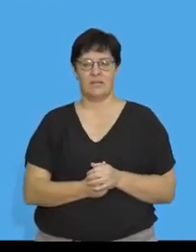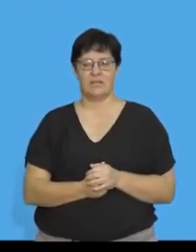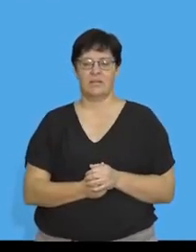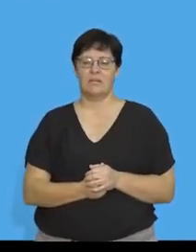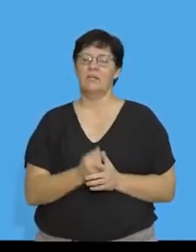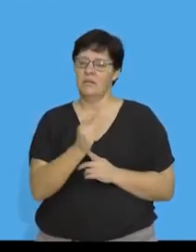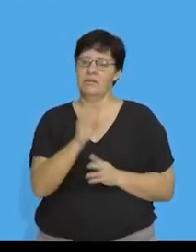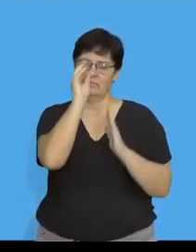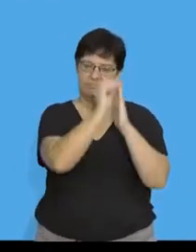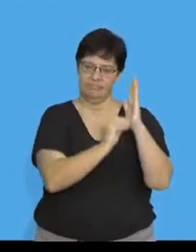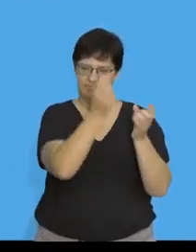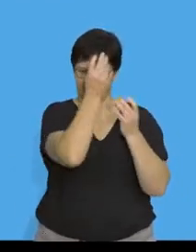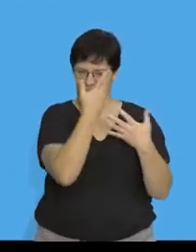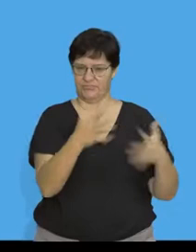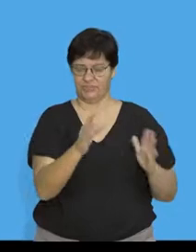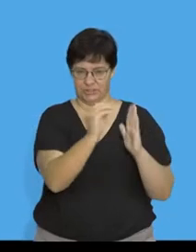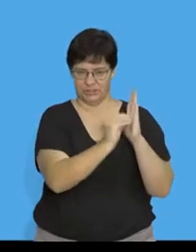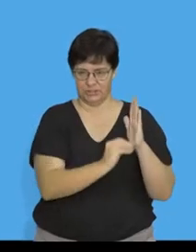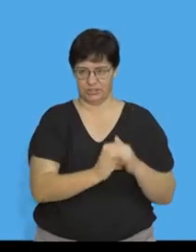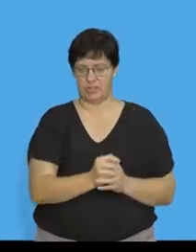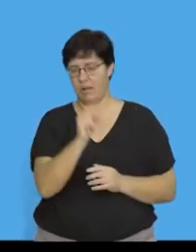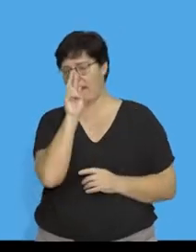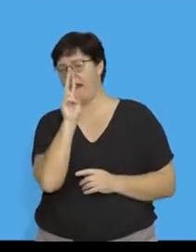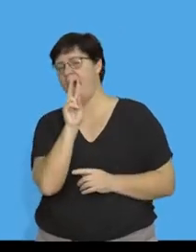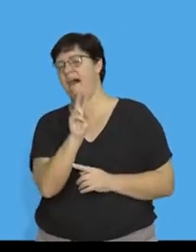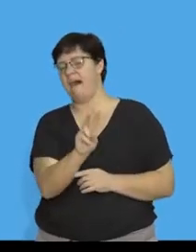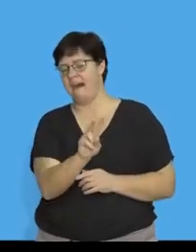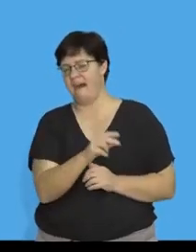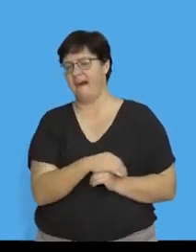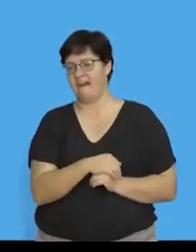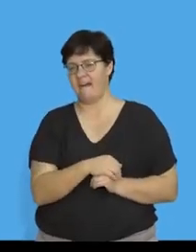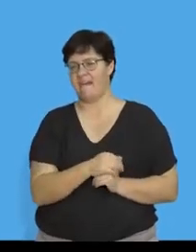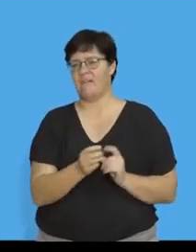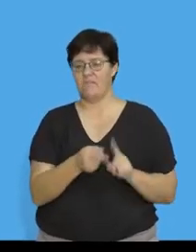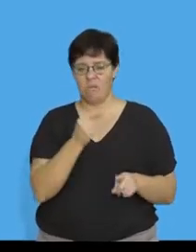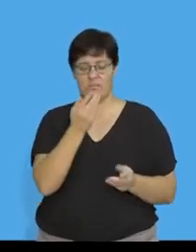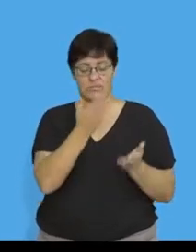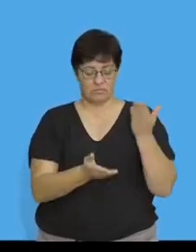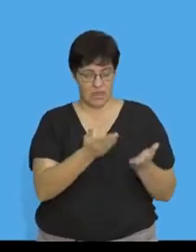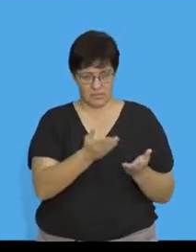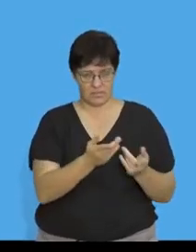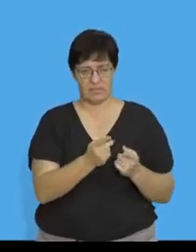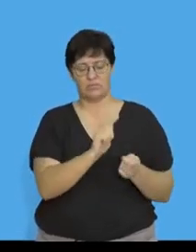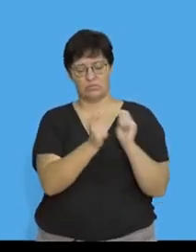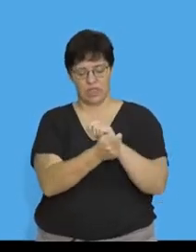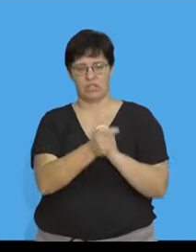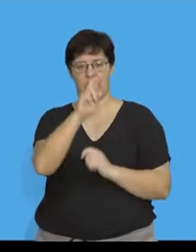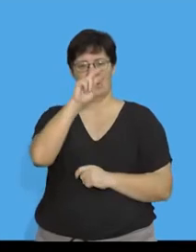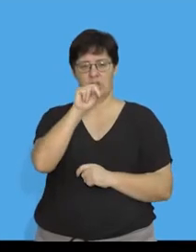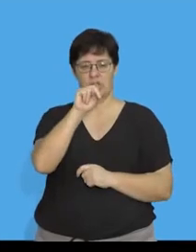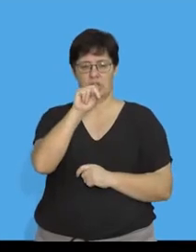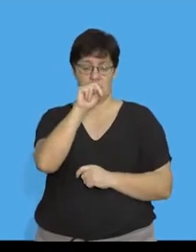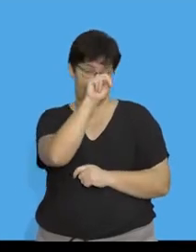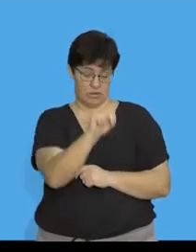an experiment that is called Boyles Law, which you may come across it. But I've just taken